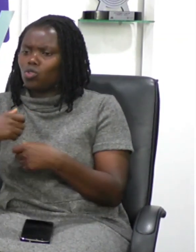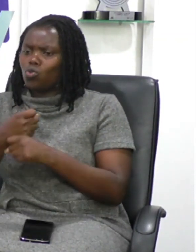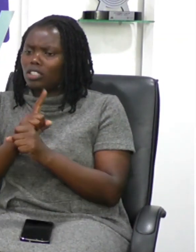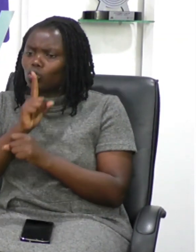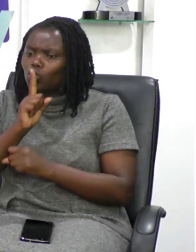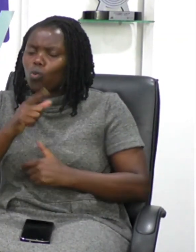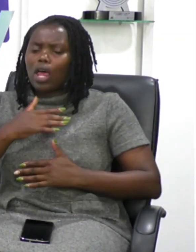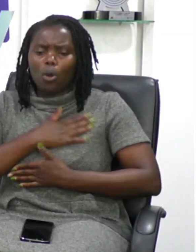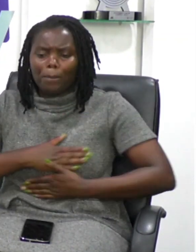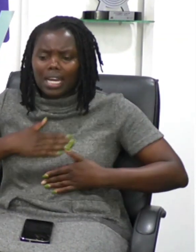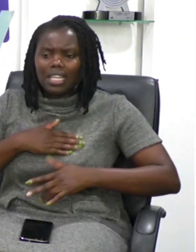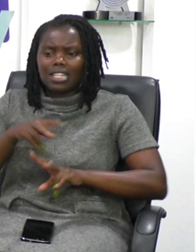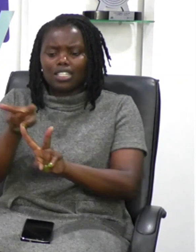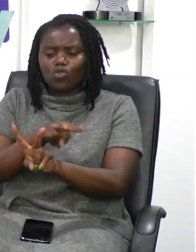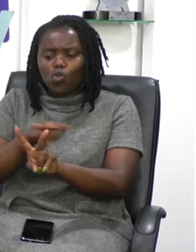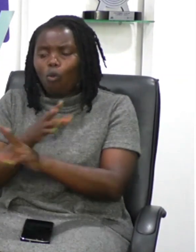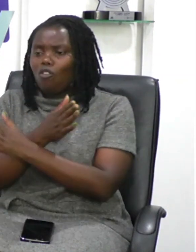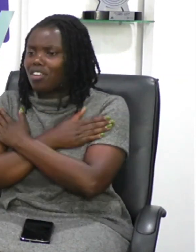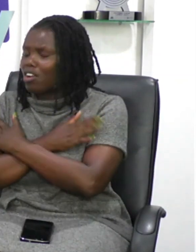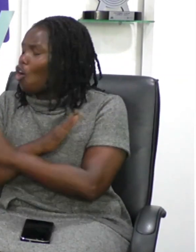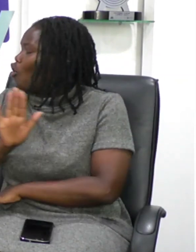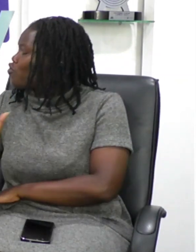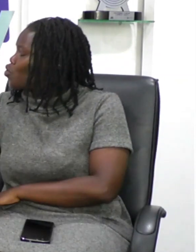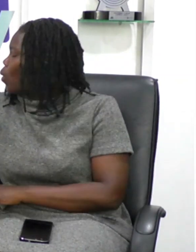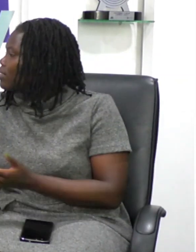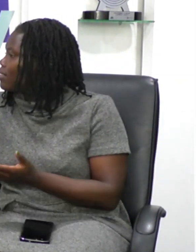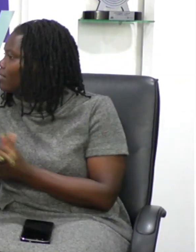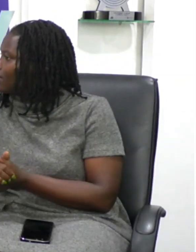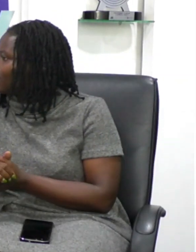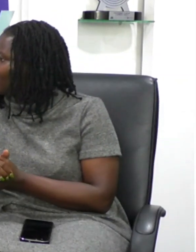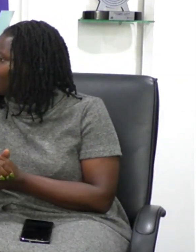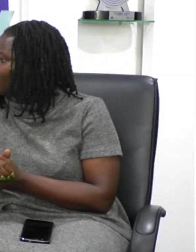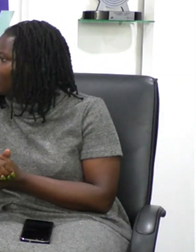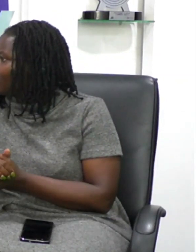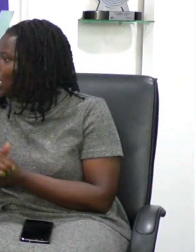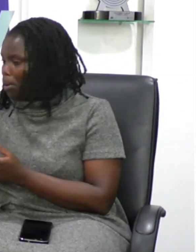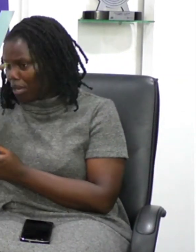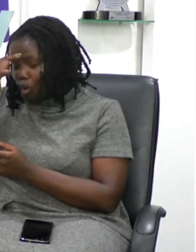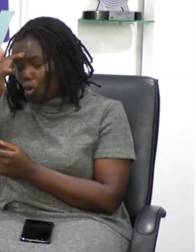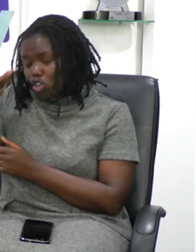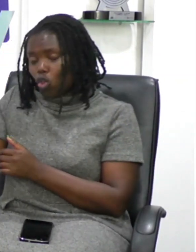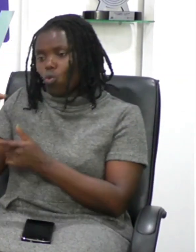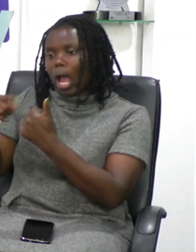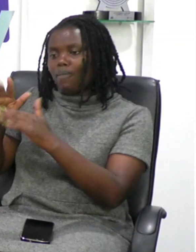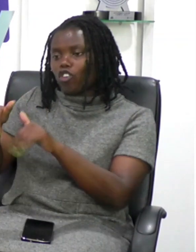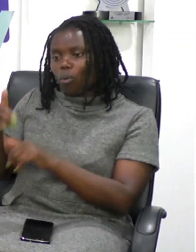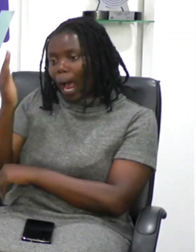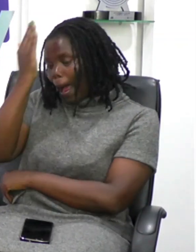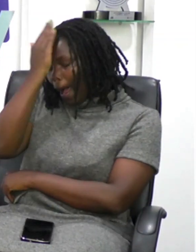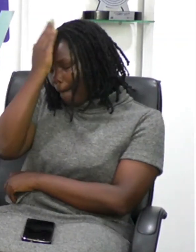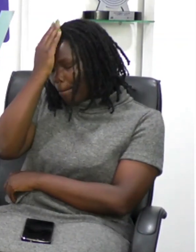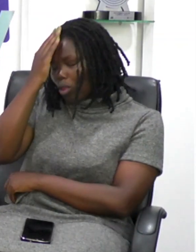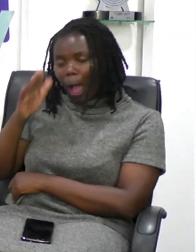So how did you manage to get all this money to ensure that you please these two lady friend of yours?